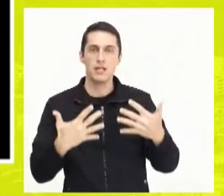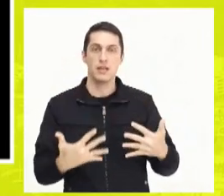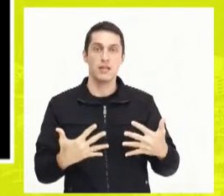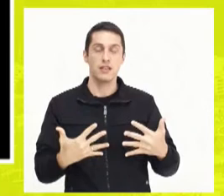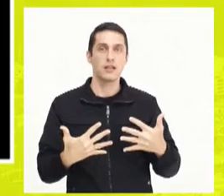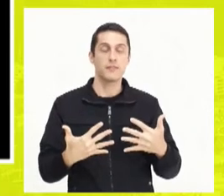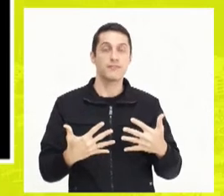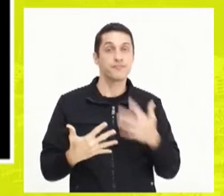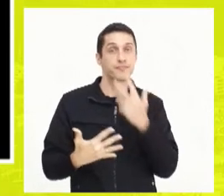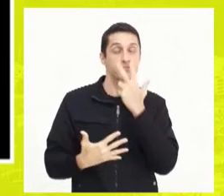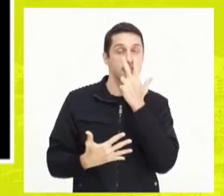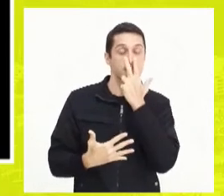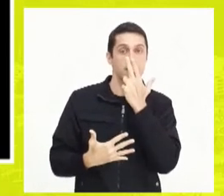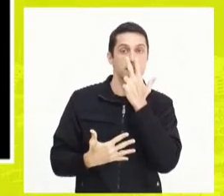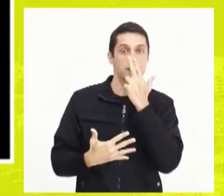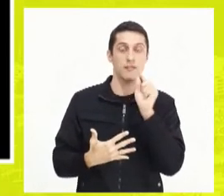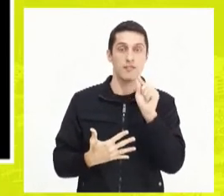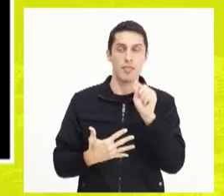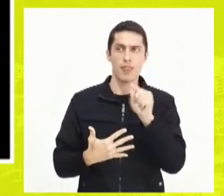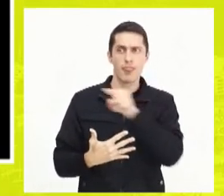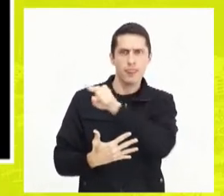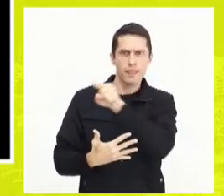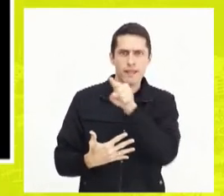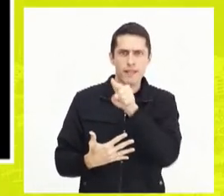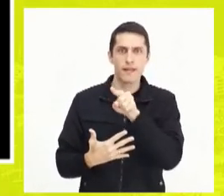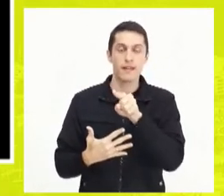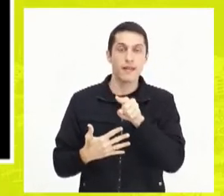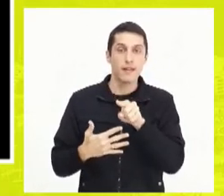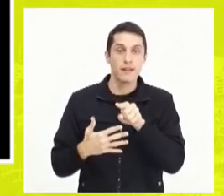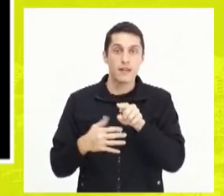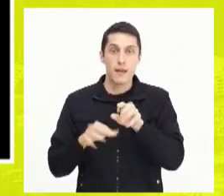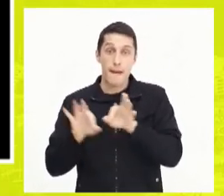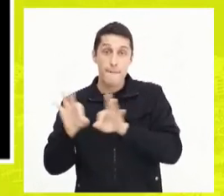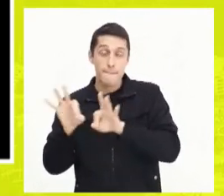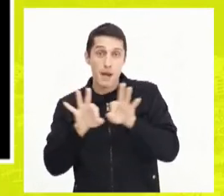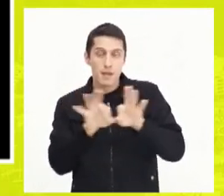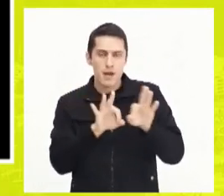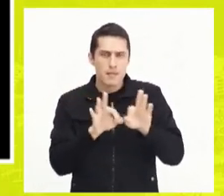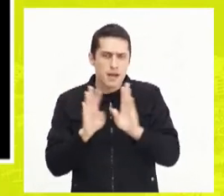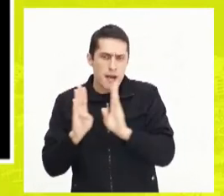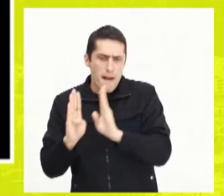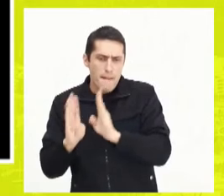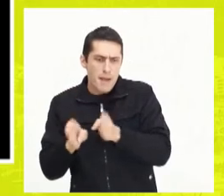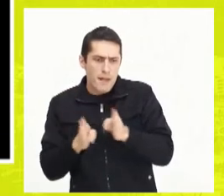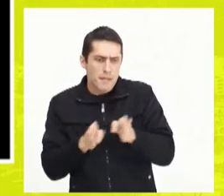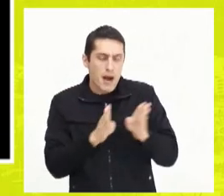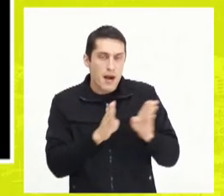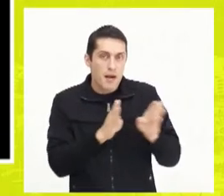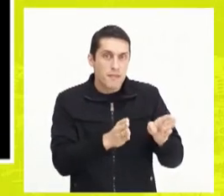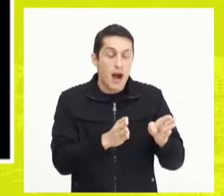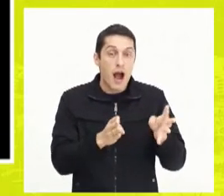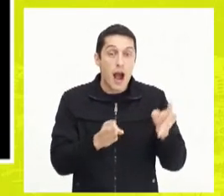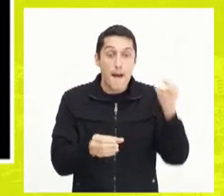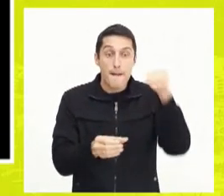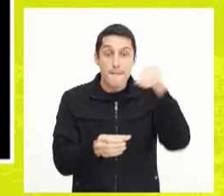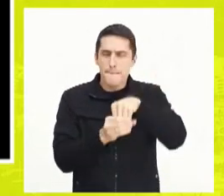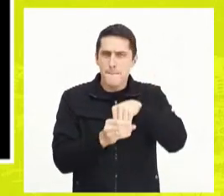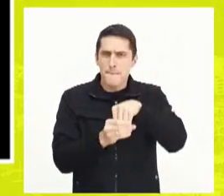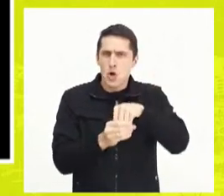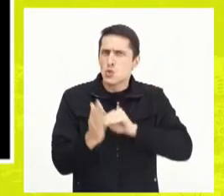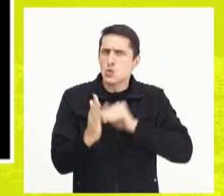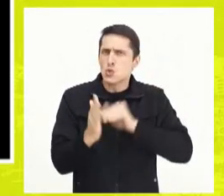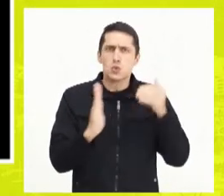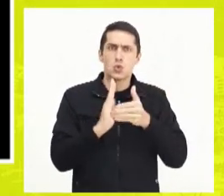those narratives is professionalized and they try not to let that narrative being completely